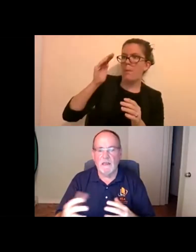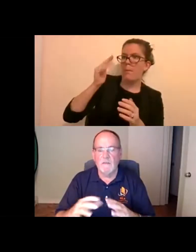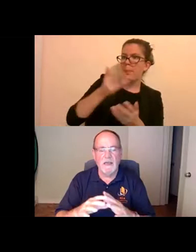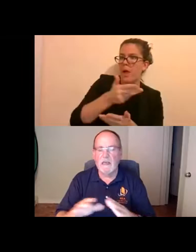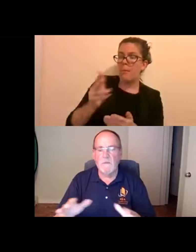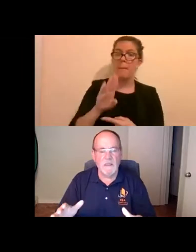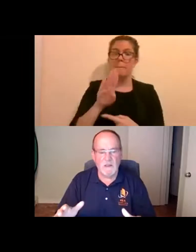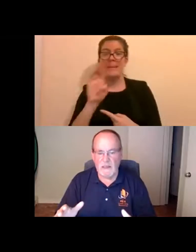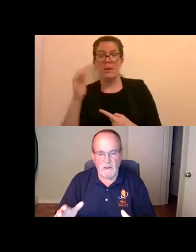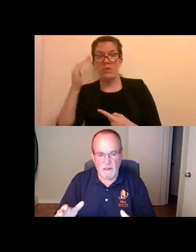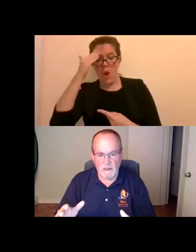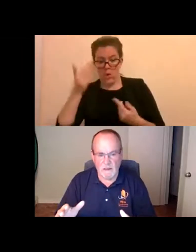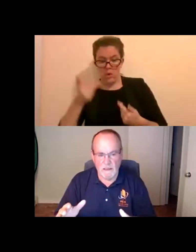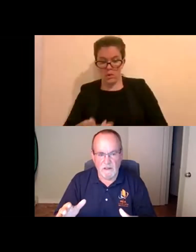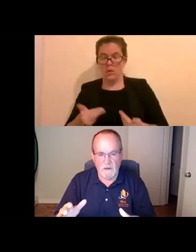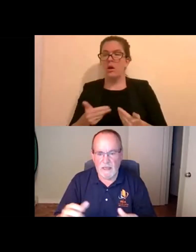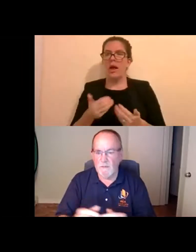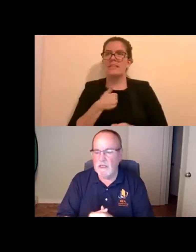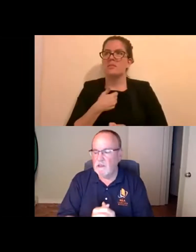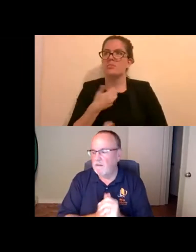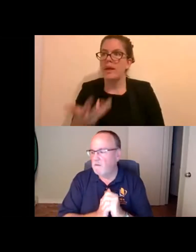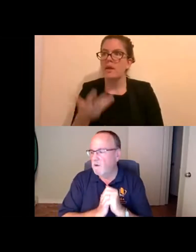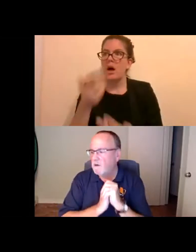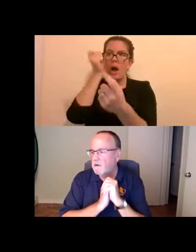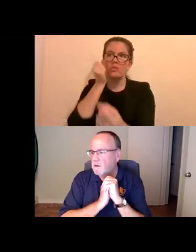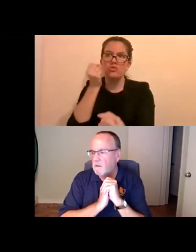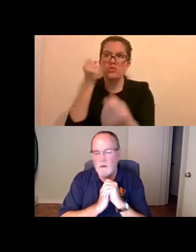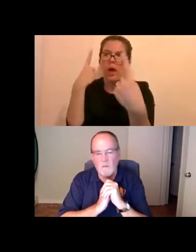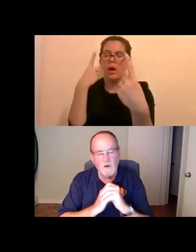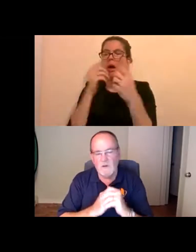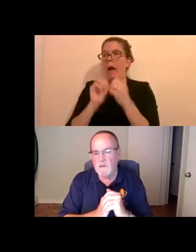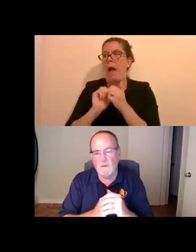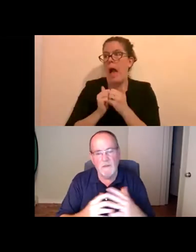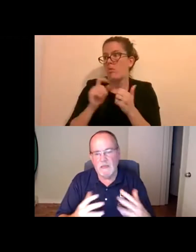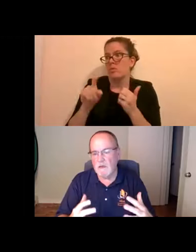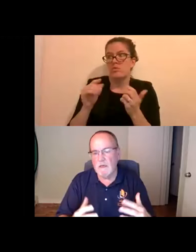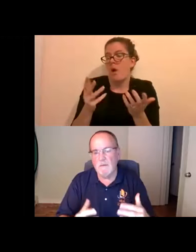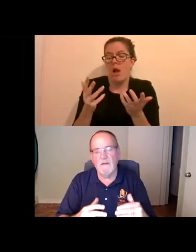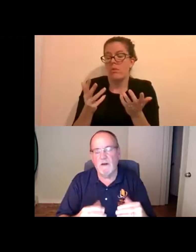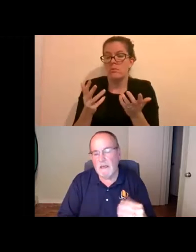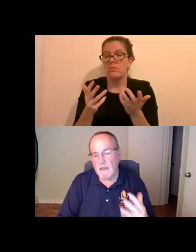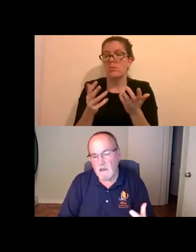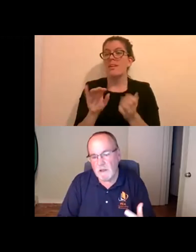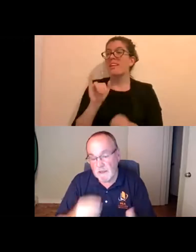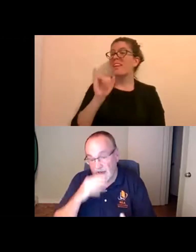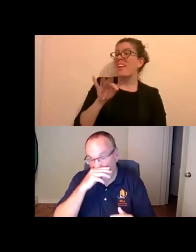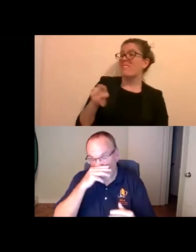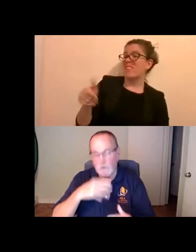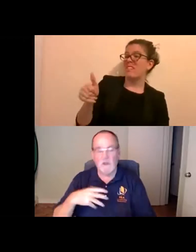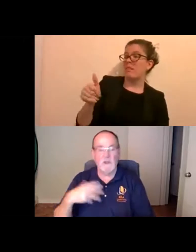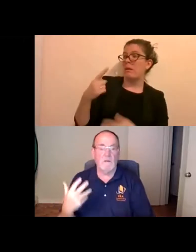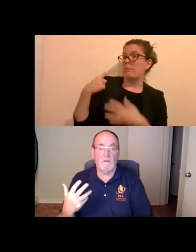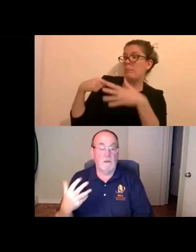understanding by any means necessary. So that means if we're, one person's been mainstream and they're very English, and